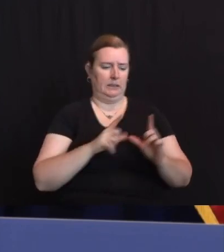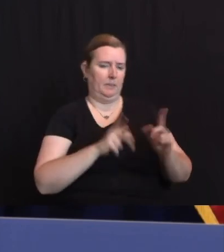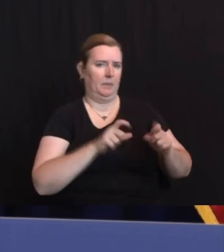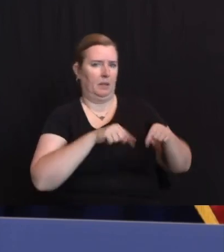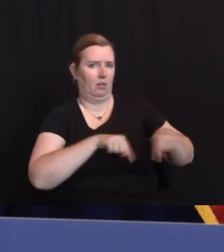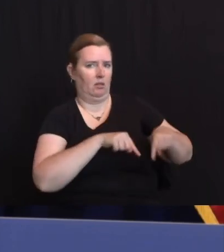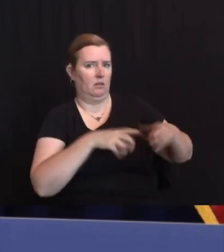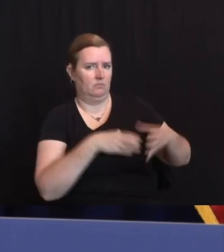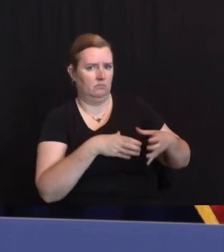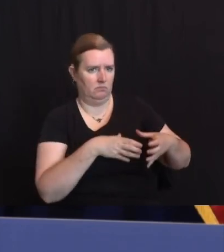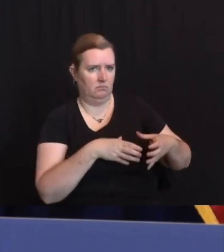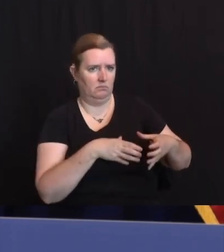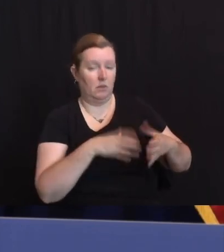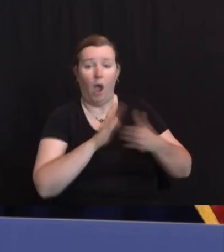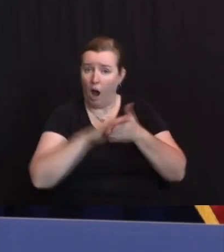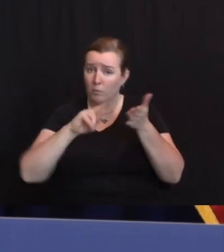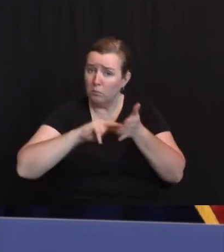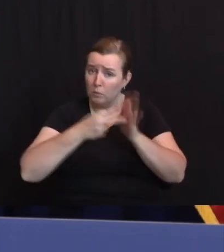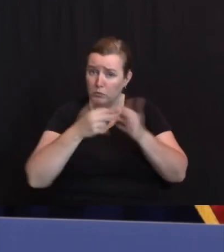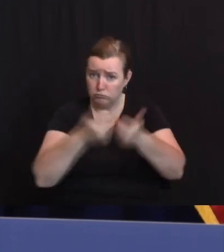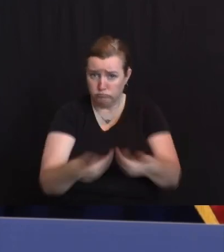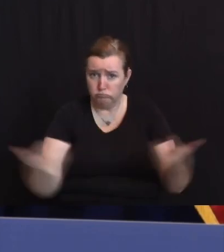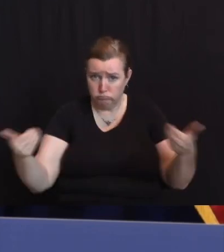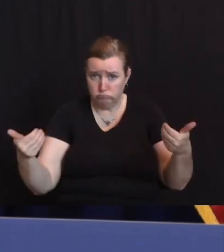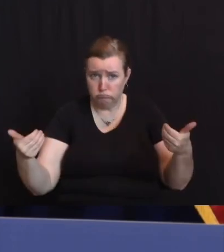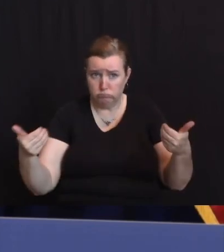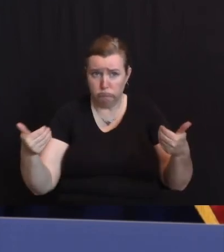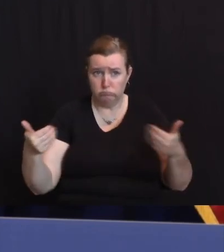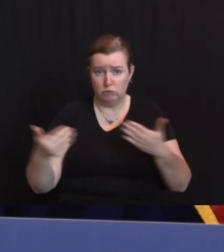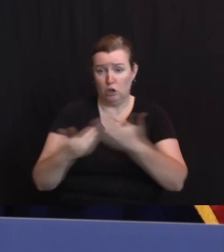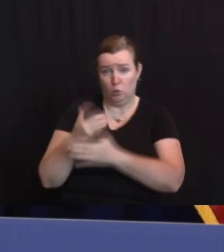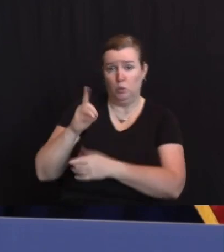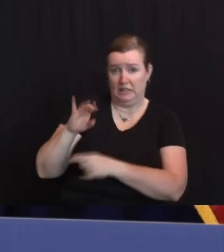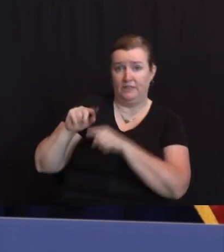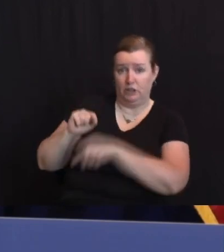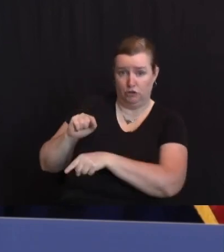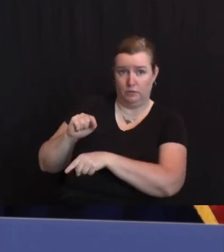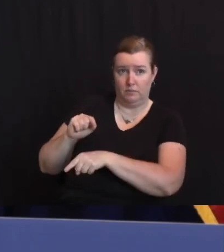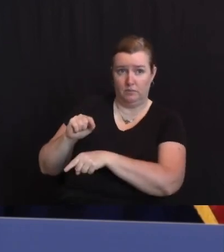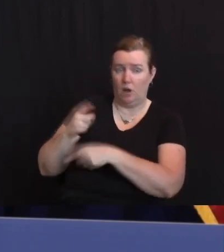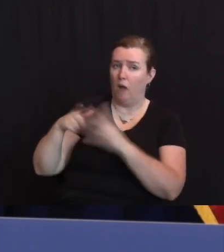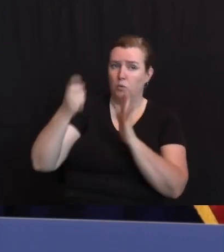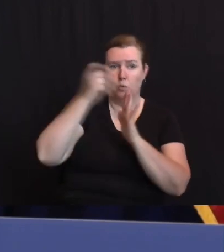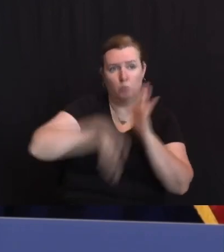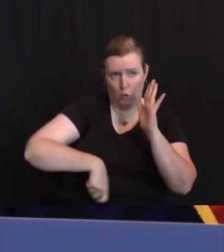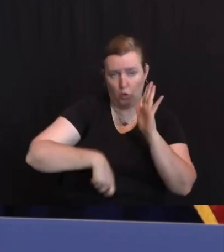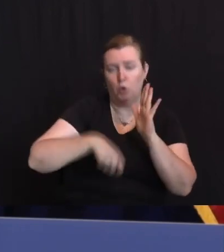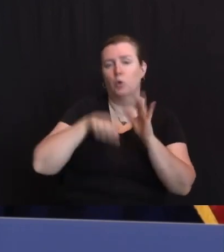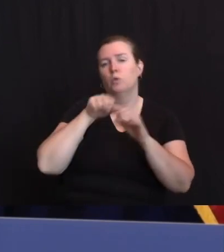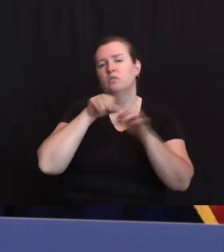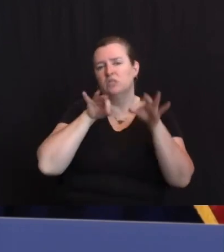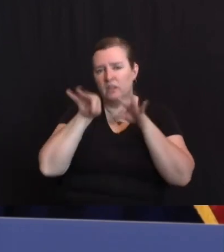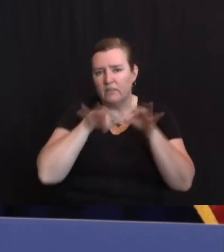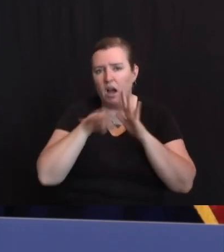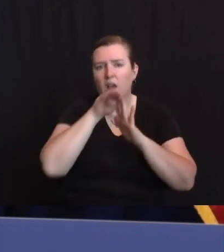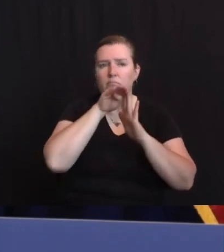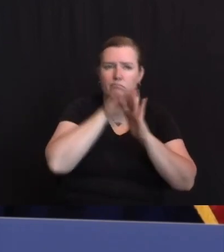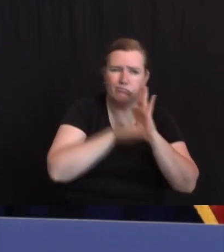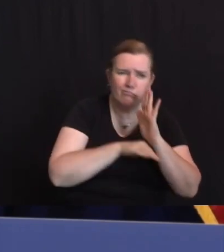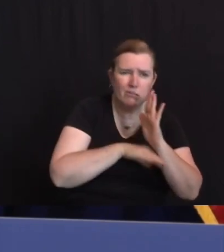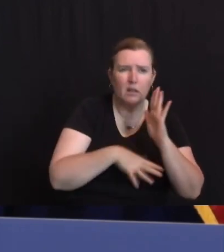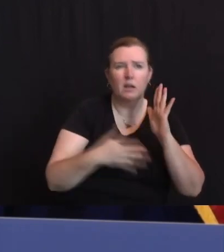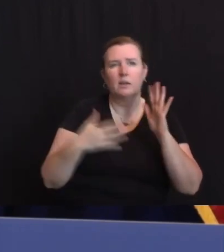purposefully. That will be, the job descriptions are written. There'll be a part-time medical director, subject